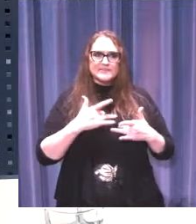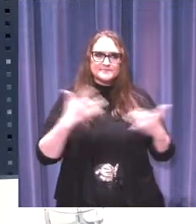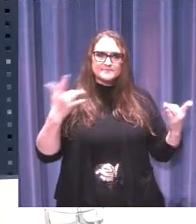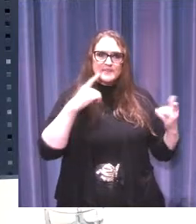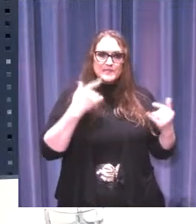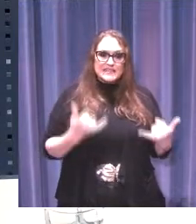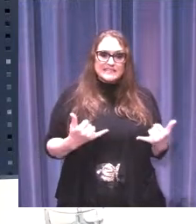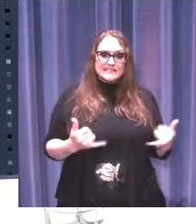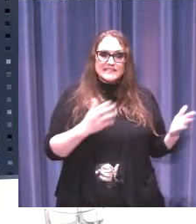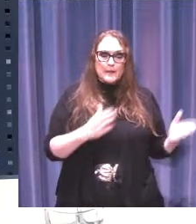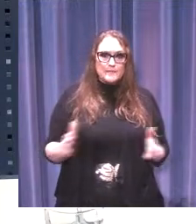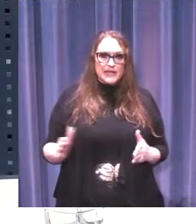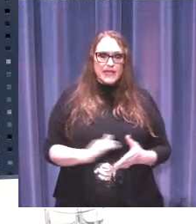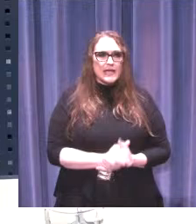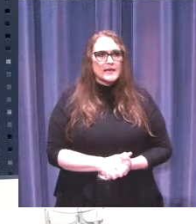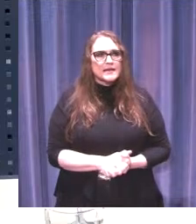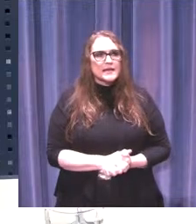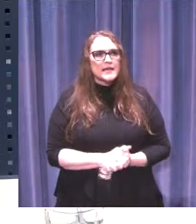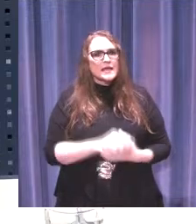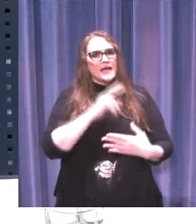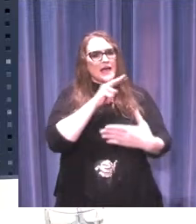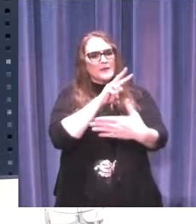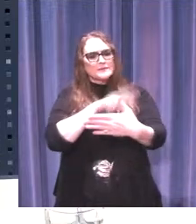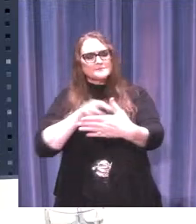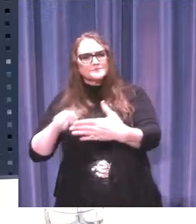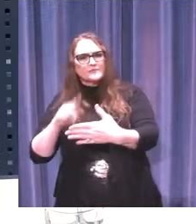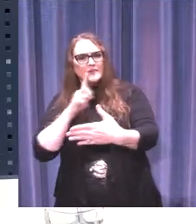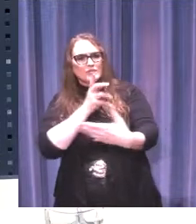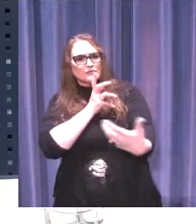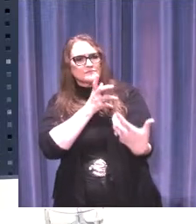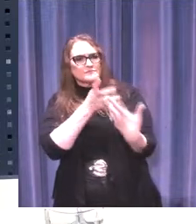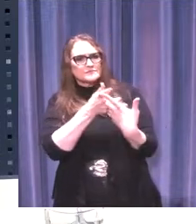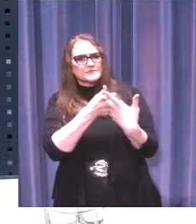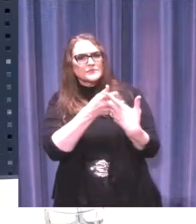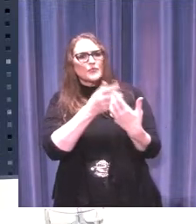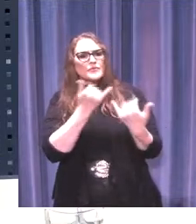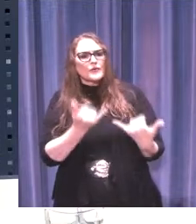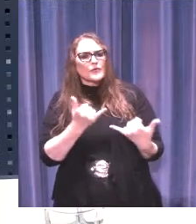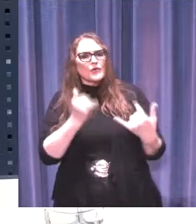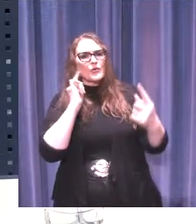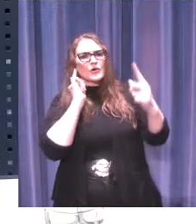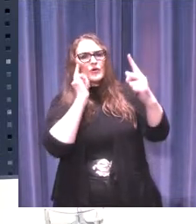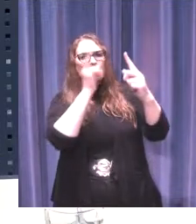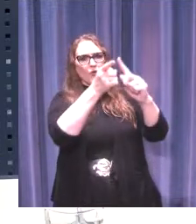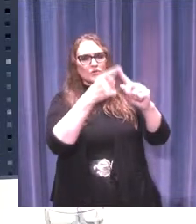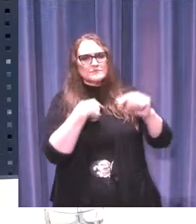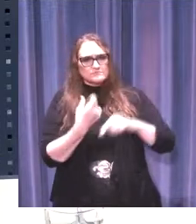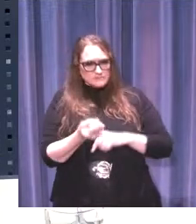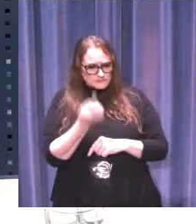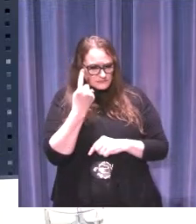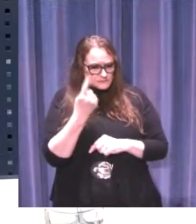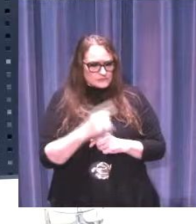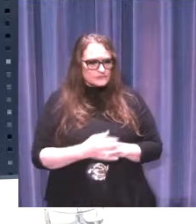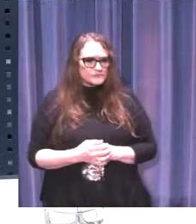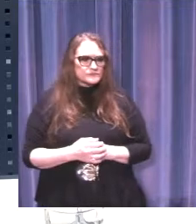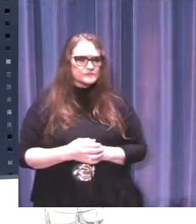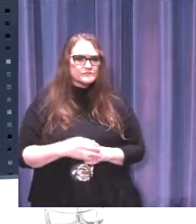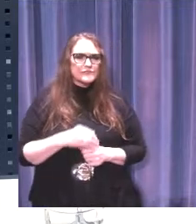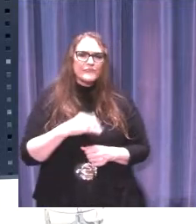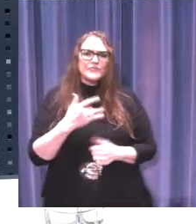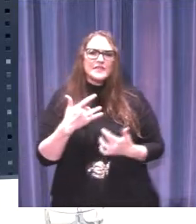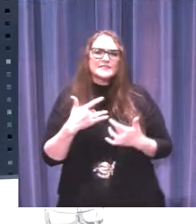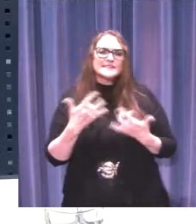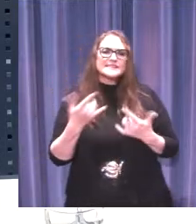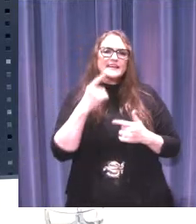plan and review that to align it with what the current goals are, understand what the status